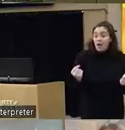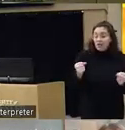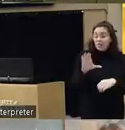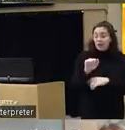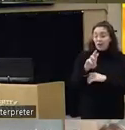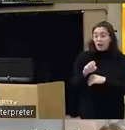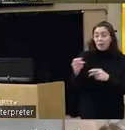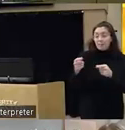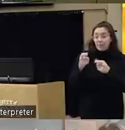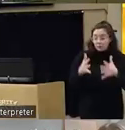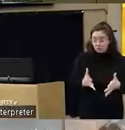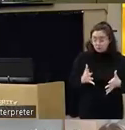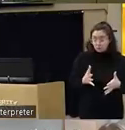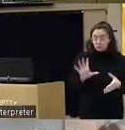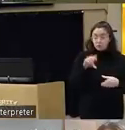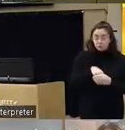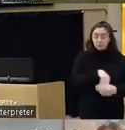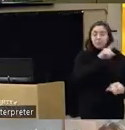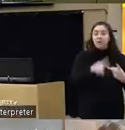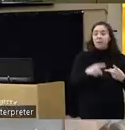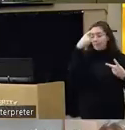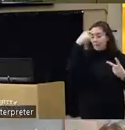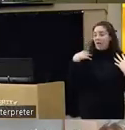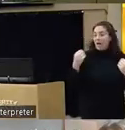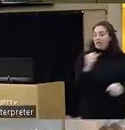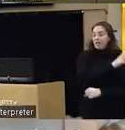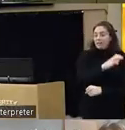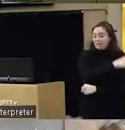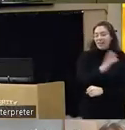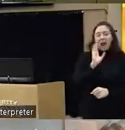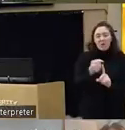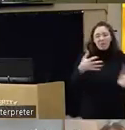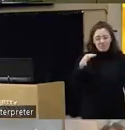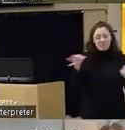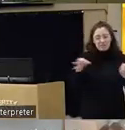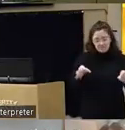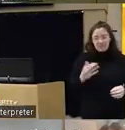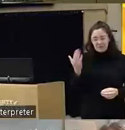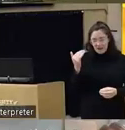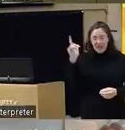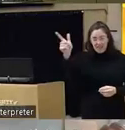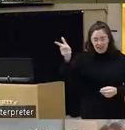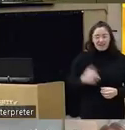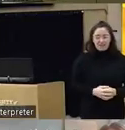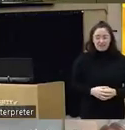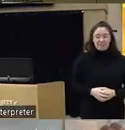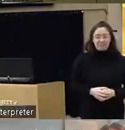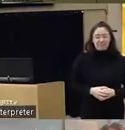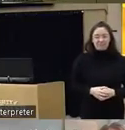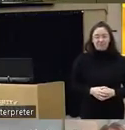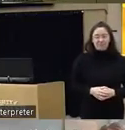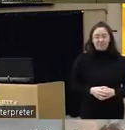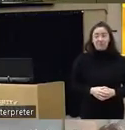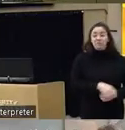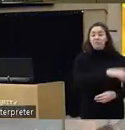named them collaborative care mental health clinicians. Happy to explain why we did that later on in the teaching session. And